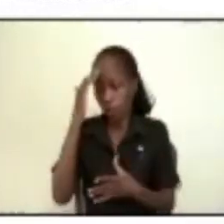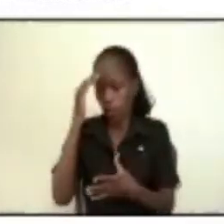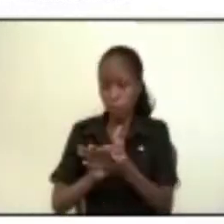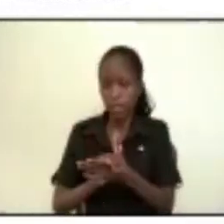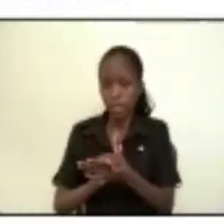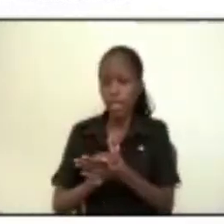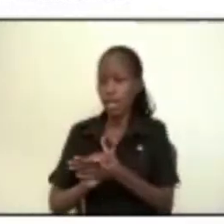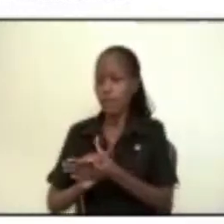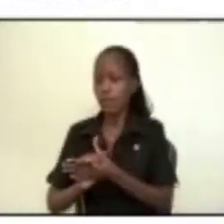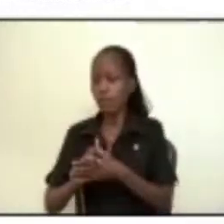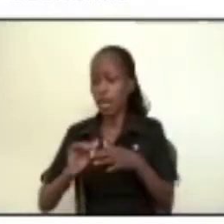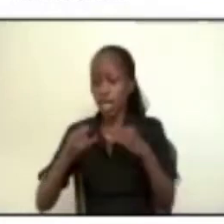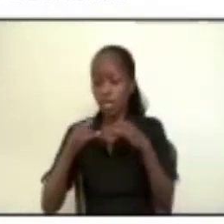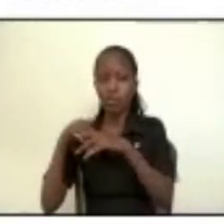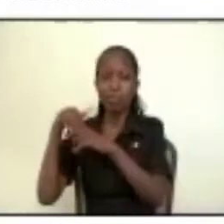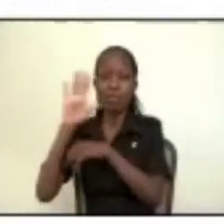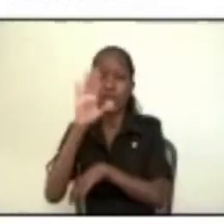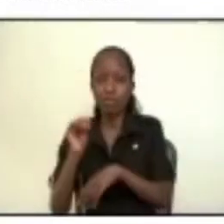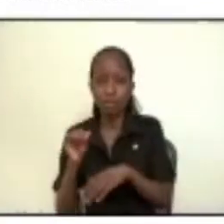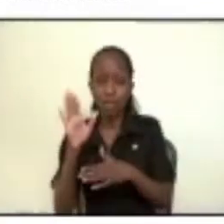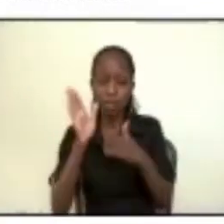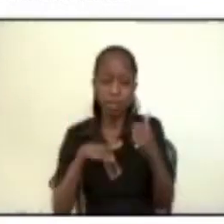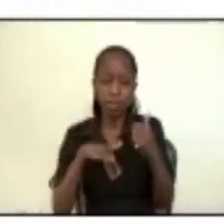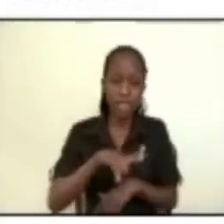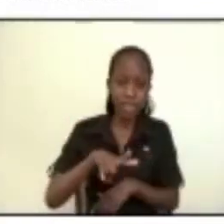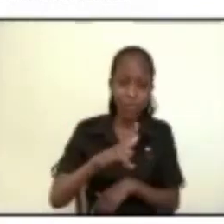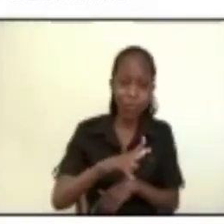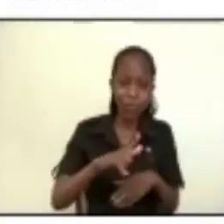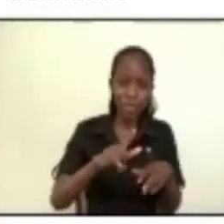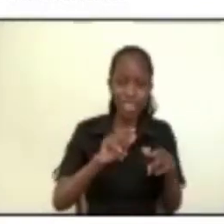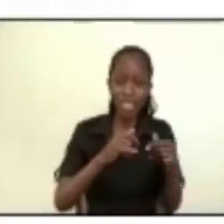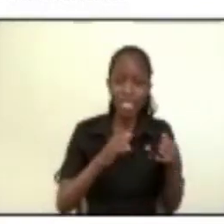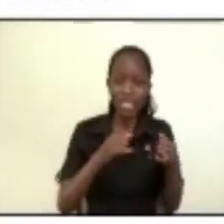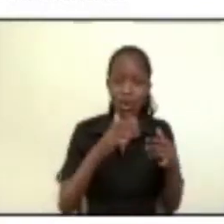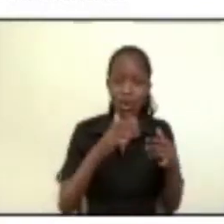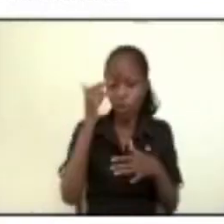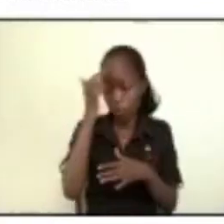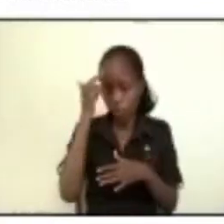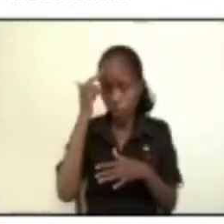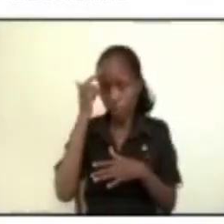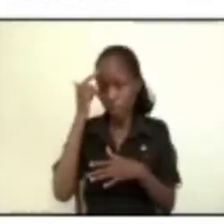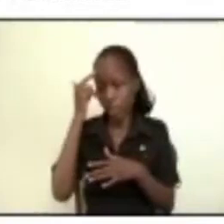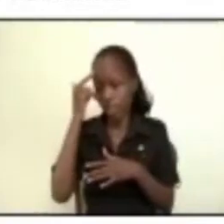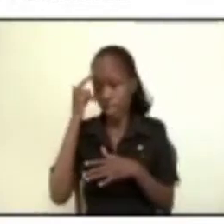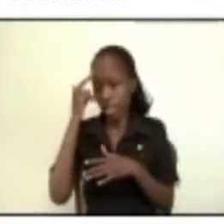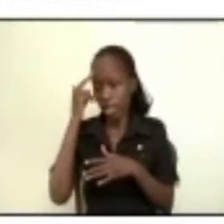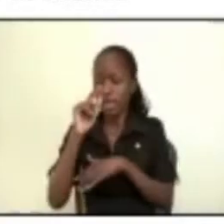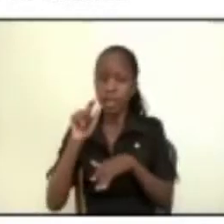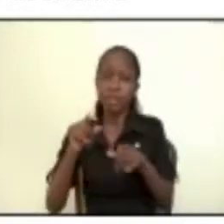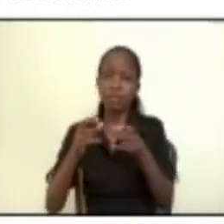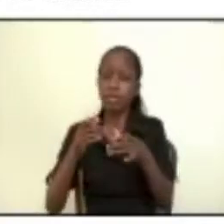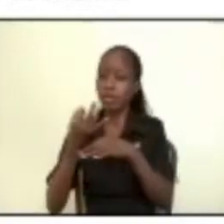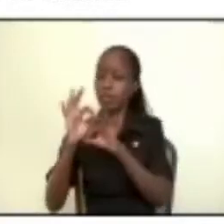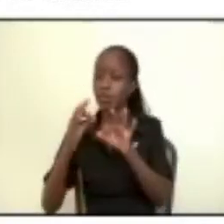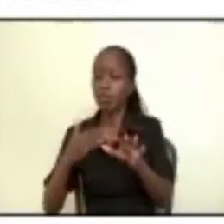sources more than local sources because of that element of press freedom. So there was an